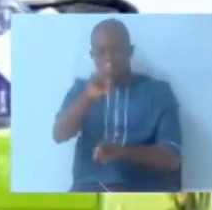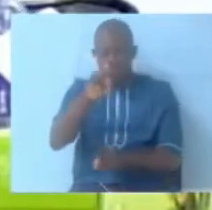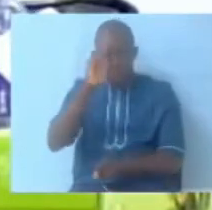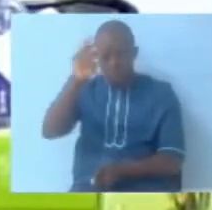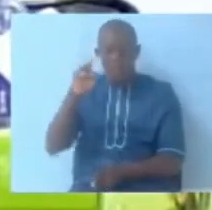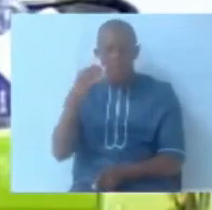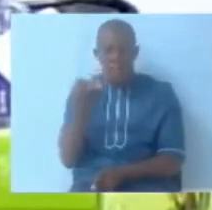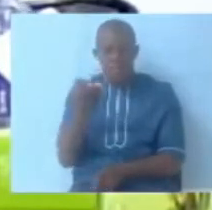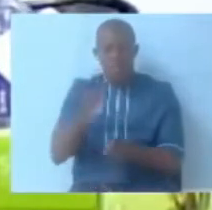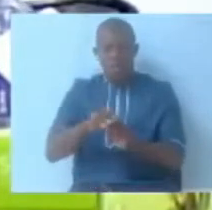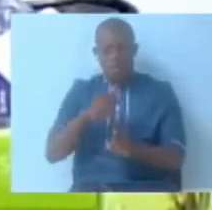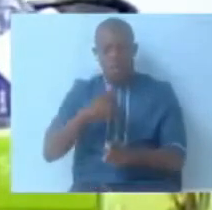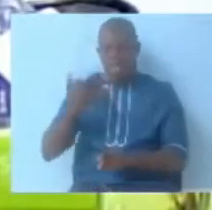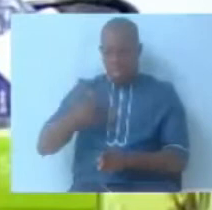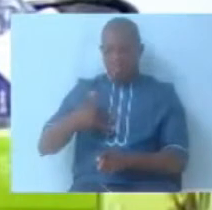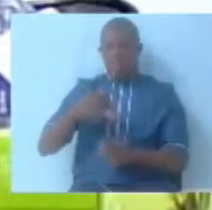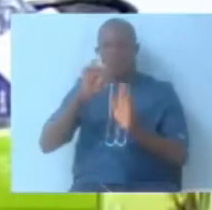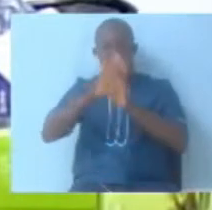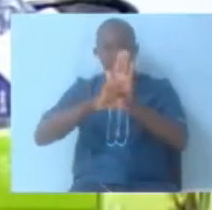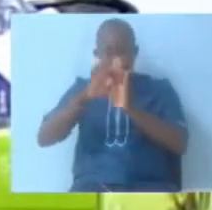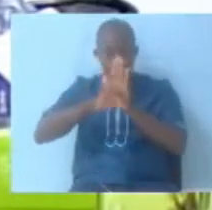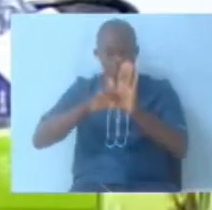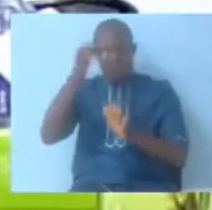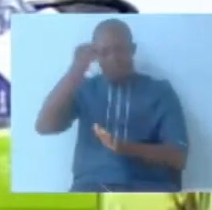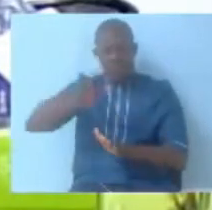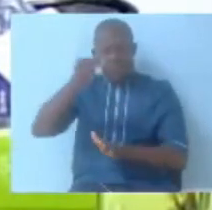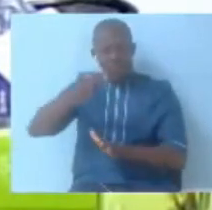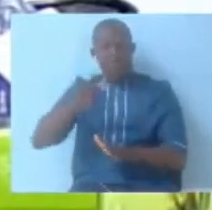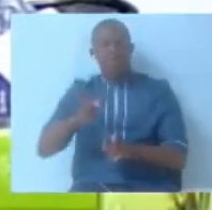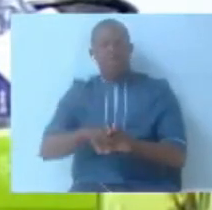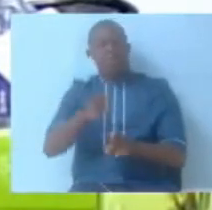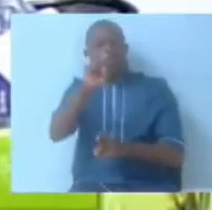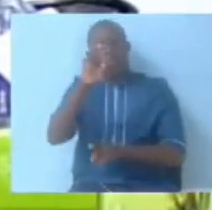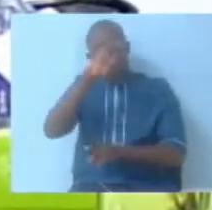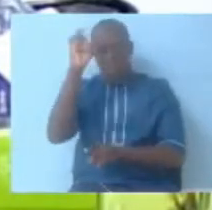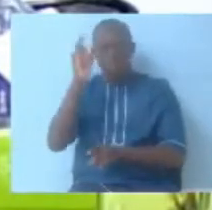Farato village. Mbesiri in Farato Sateoto. And what is your occupation?